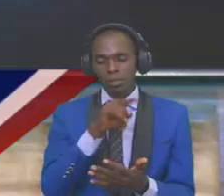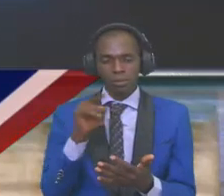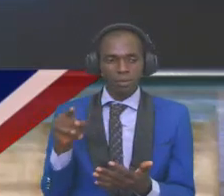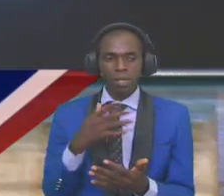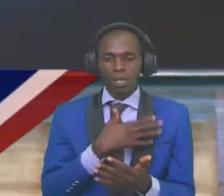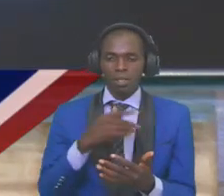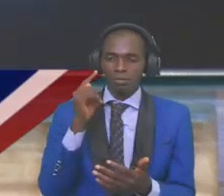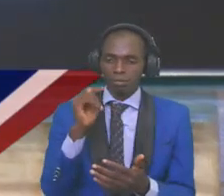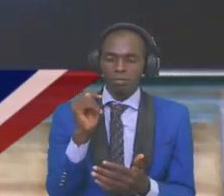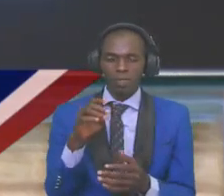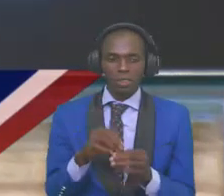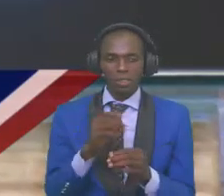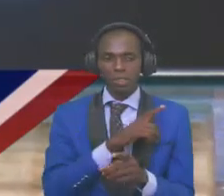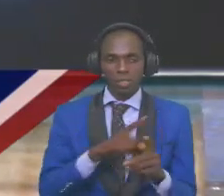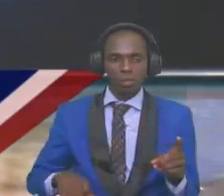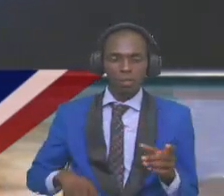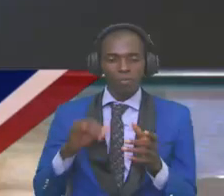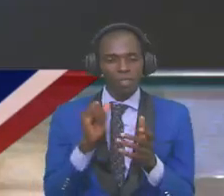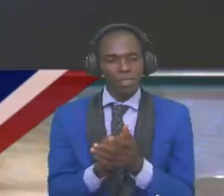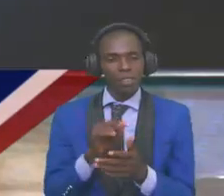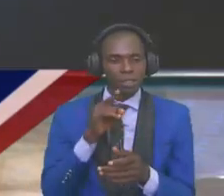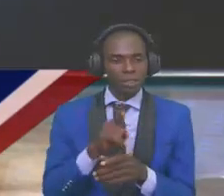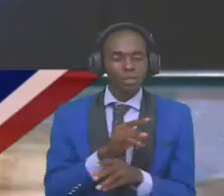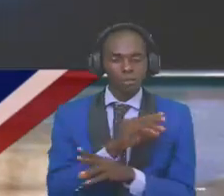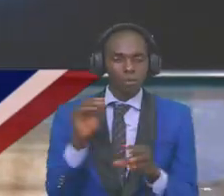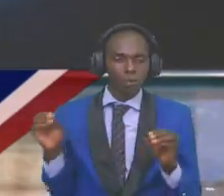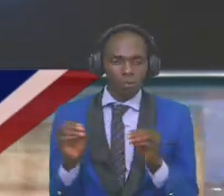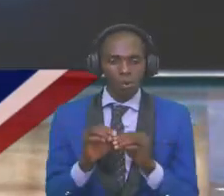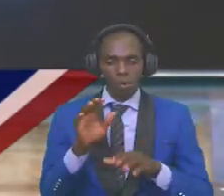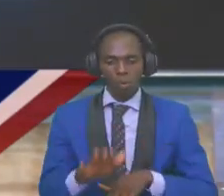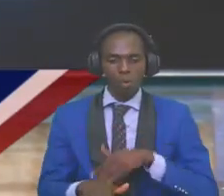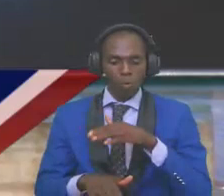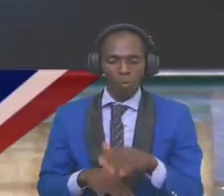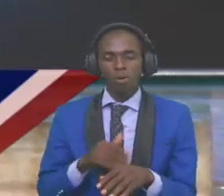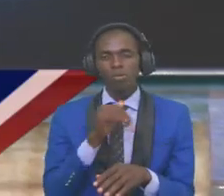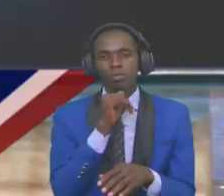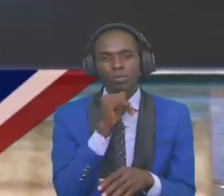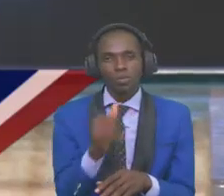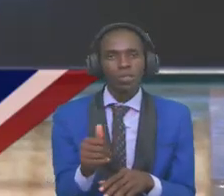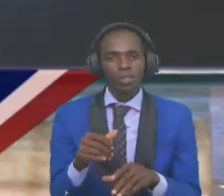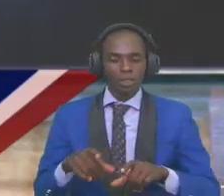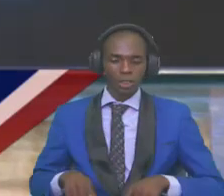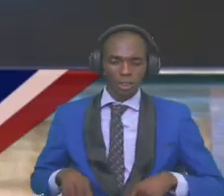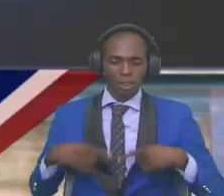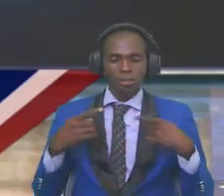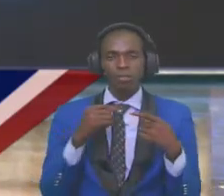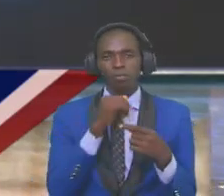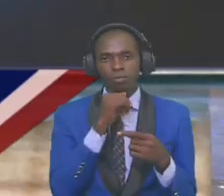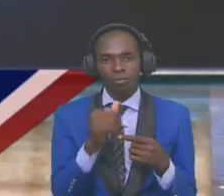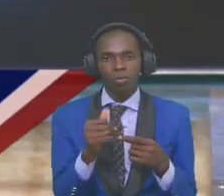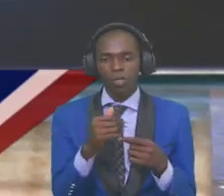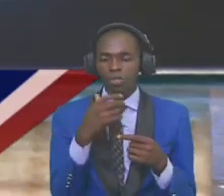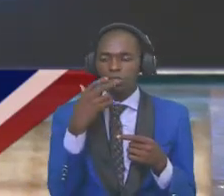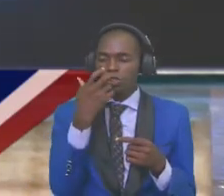the Lord, that ye henceforth walk not, live not,